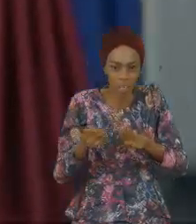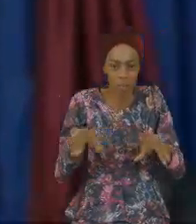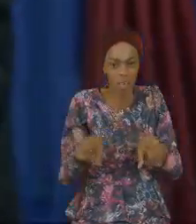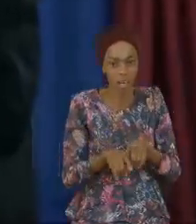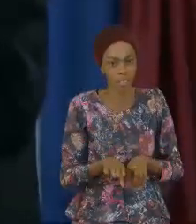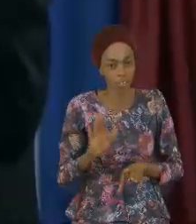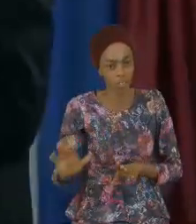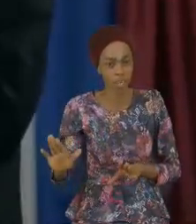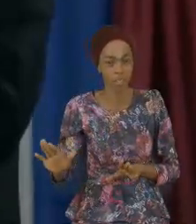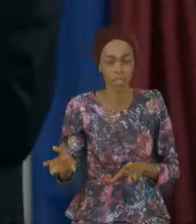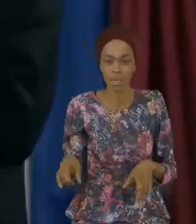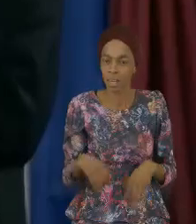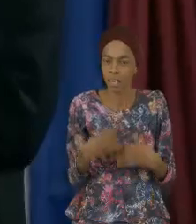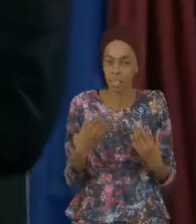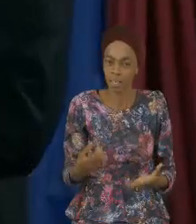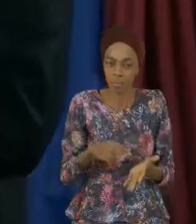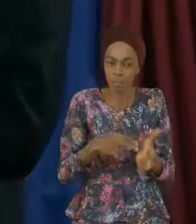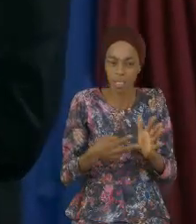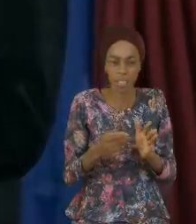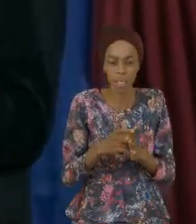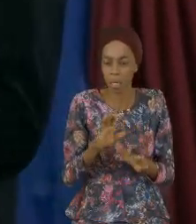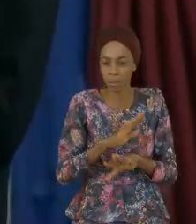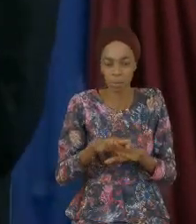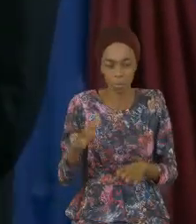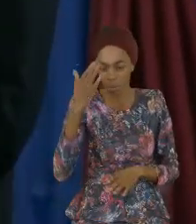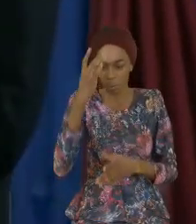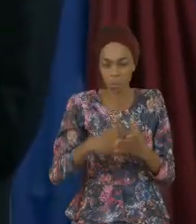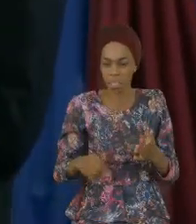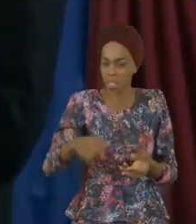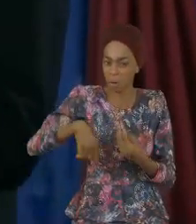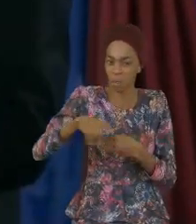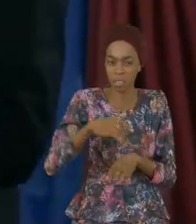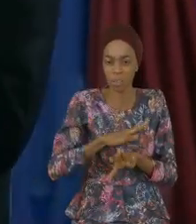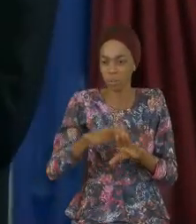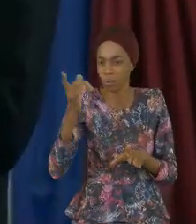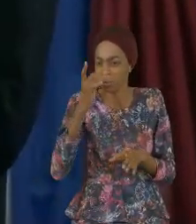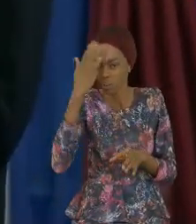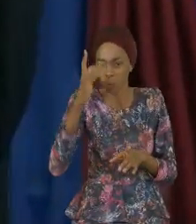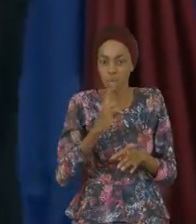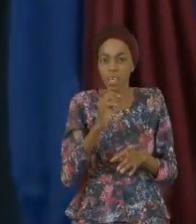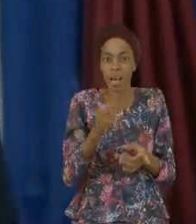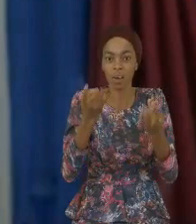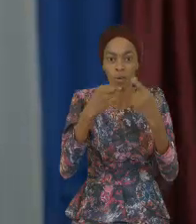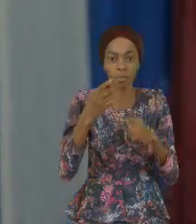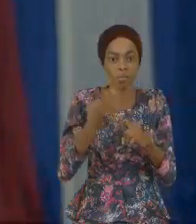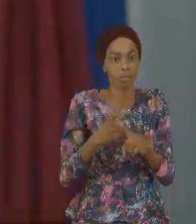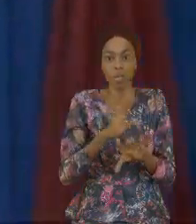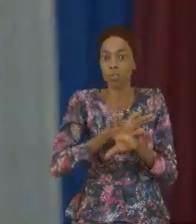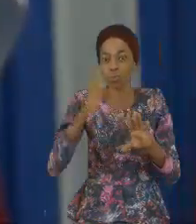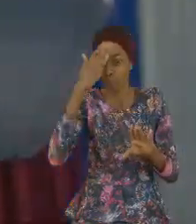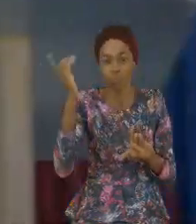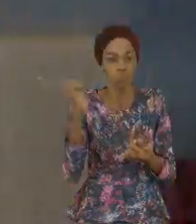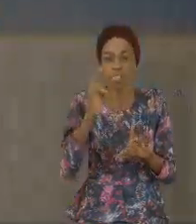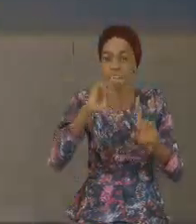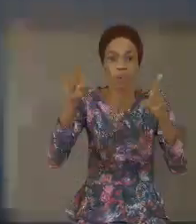sense that they don't know what's around them. They don't know where they're coming from. They don't know where they're going. They don't know